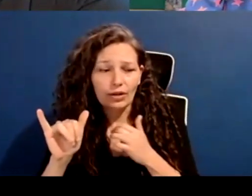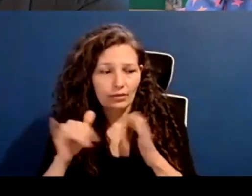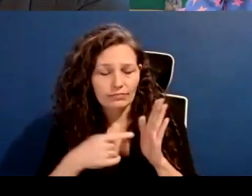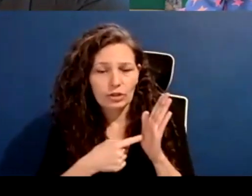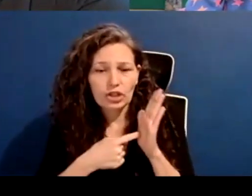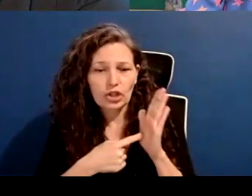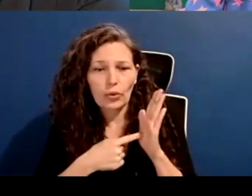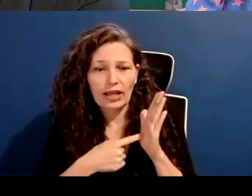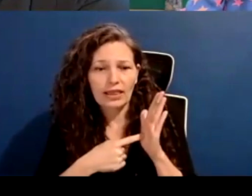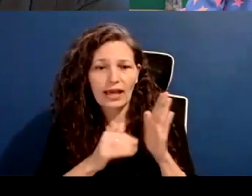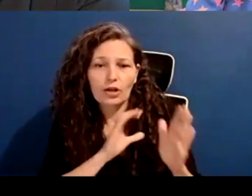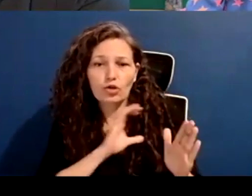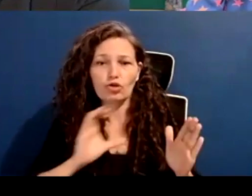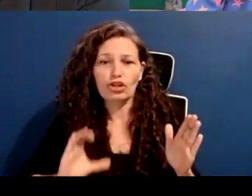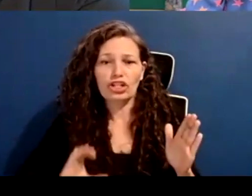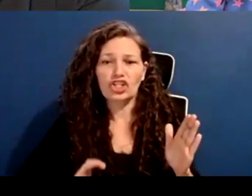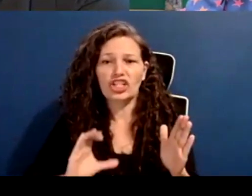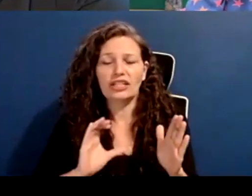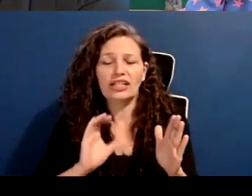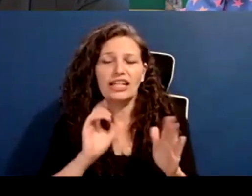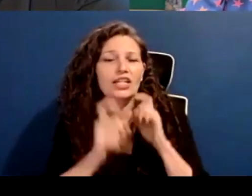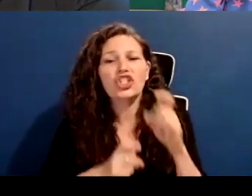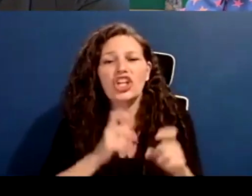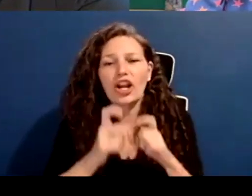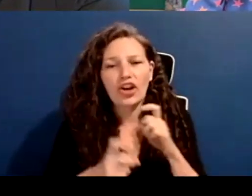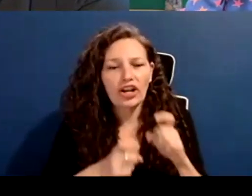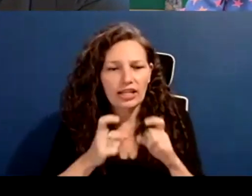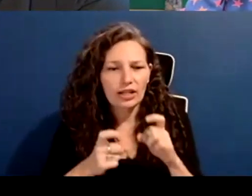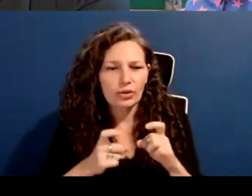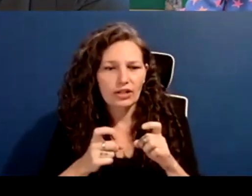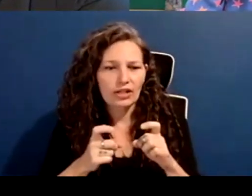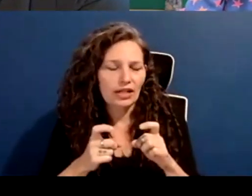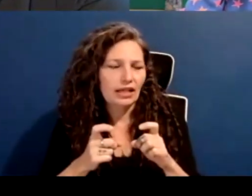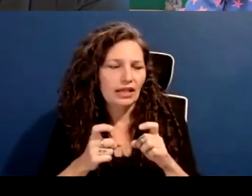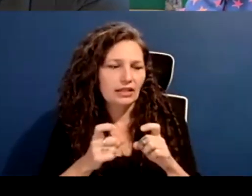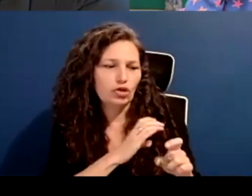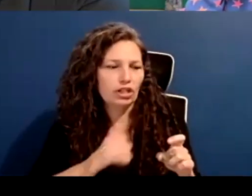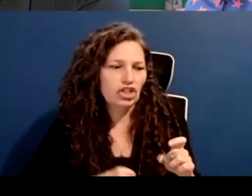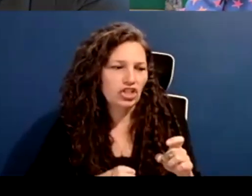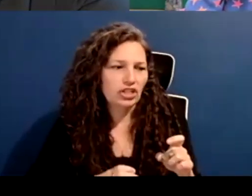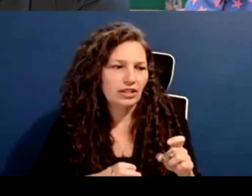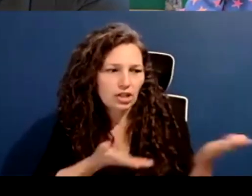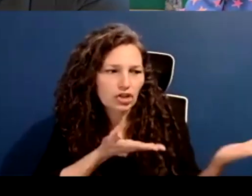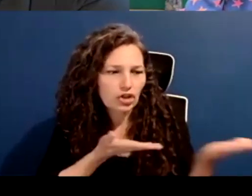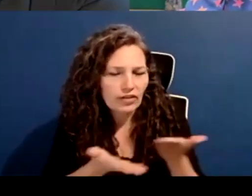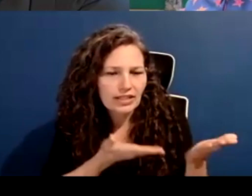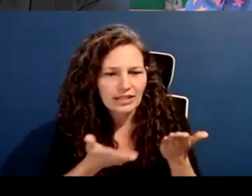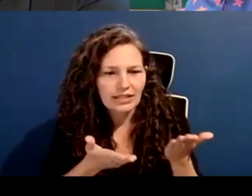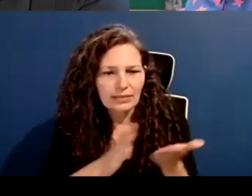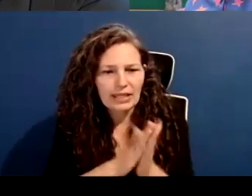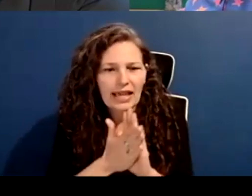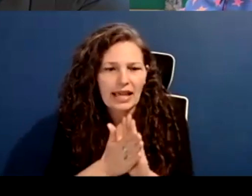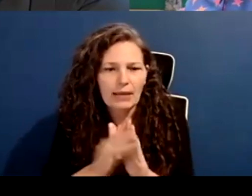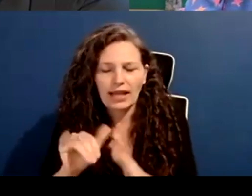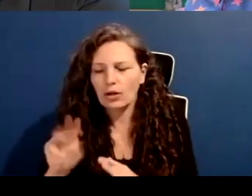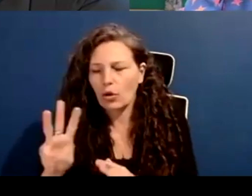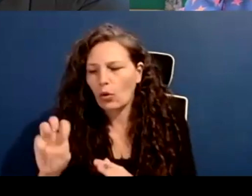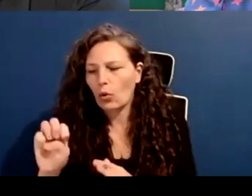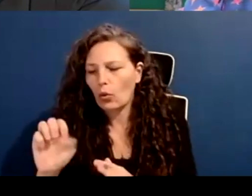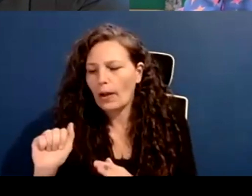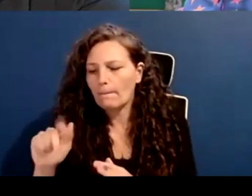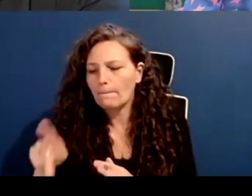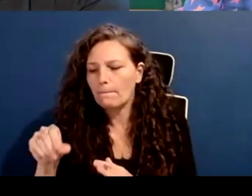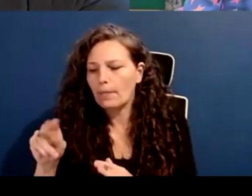somewhat weaponized as a tool for keeping control